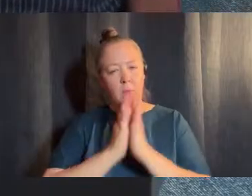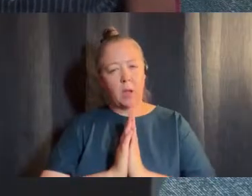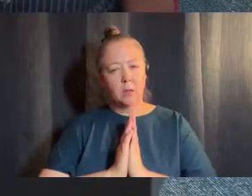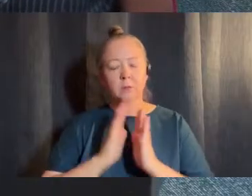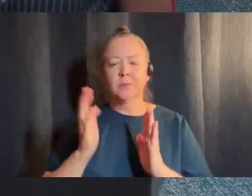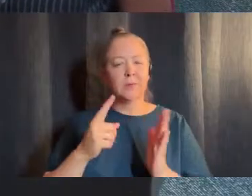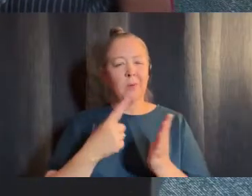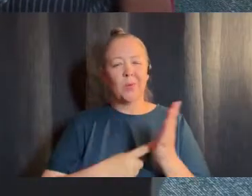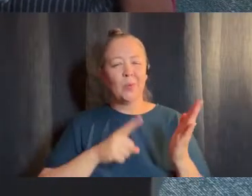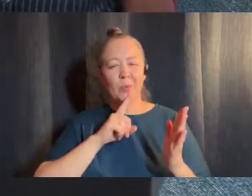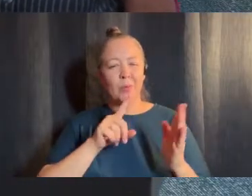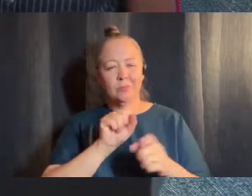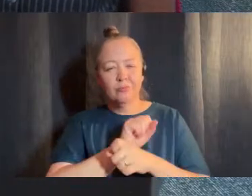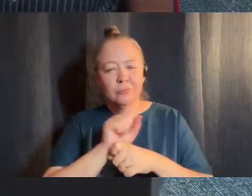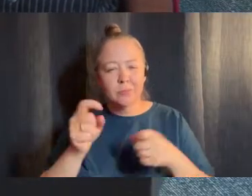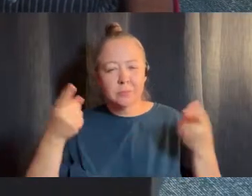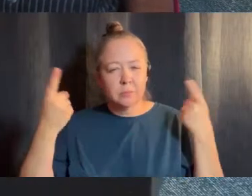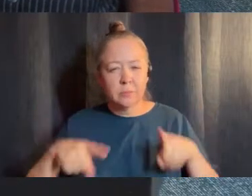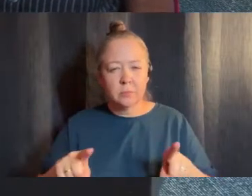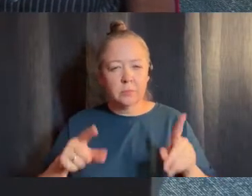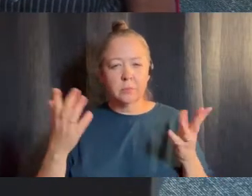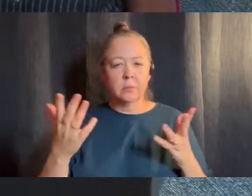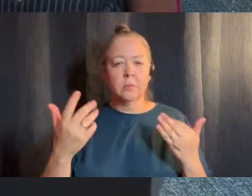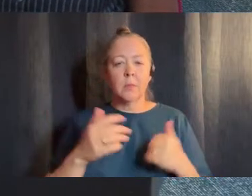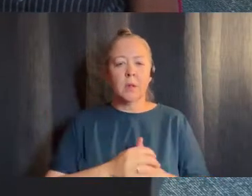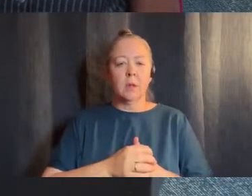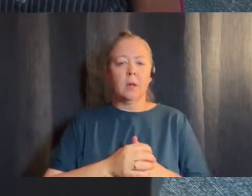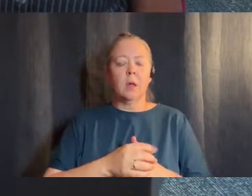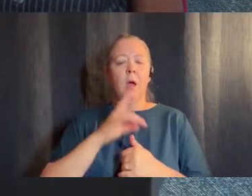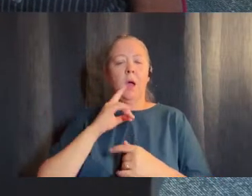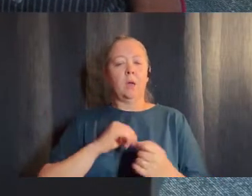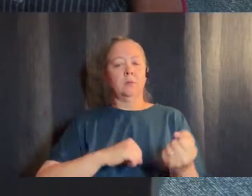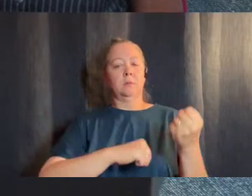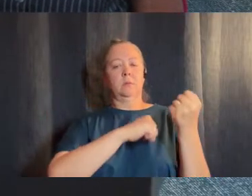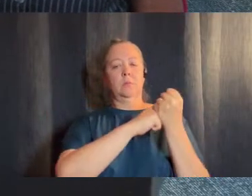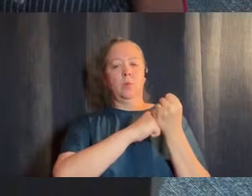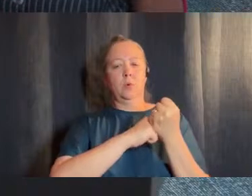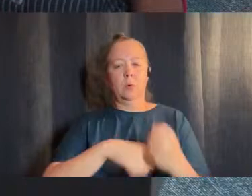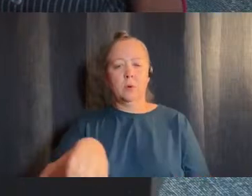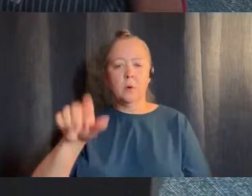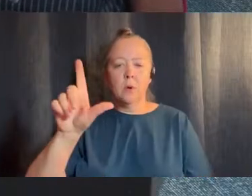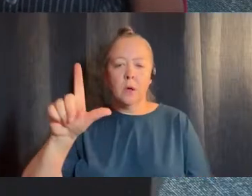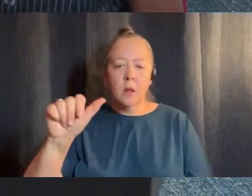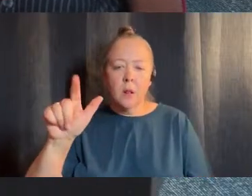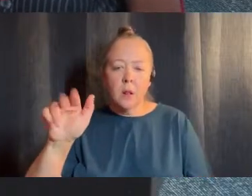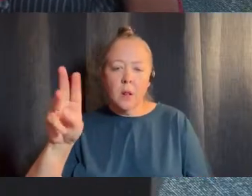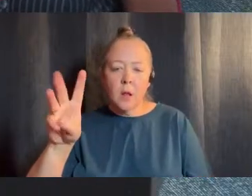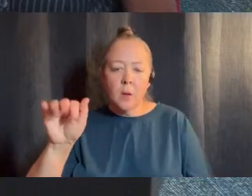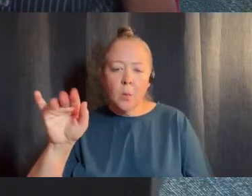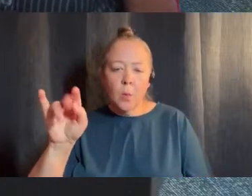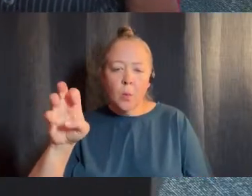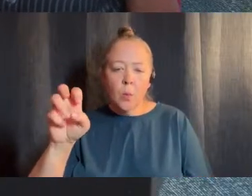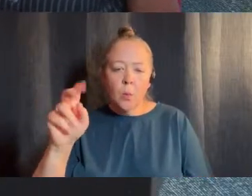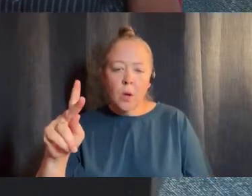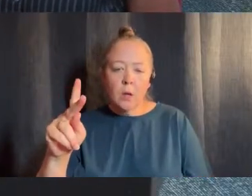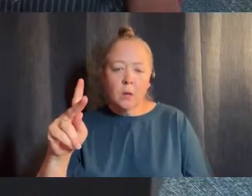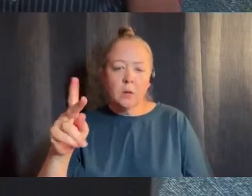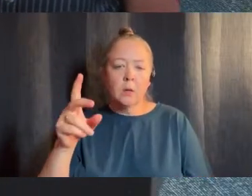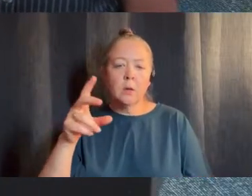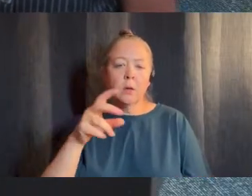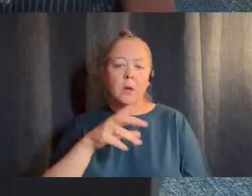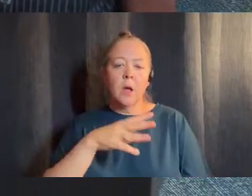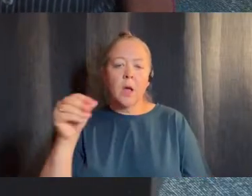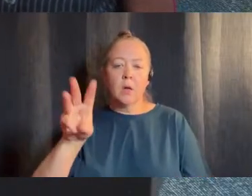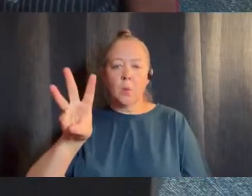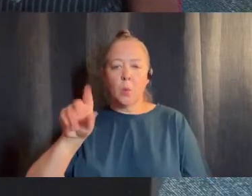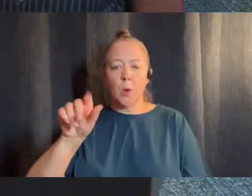LeGlohec for standing on principle and holding their colleagues accountable. For anyone to deflect from the